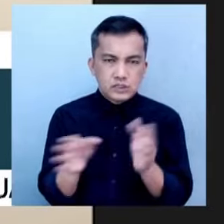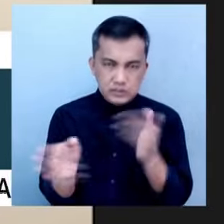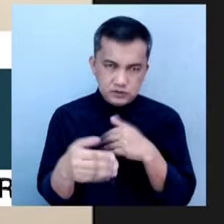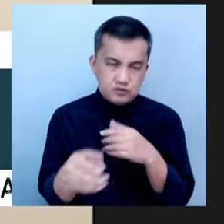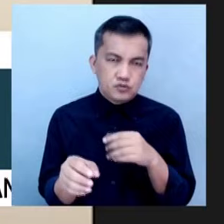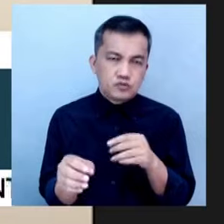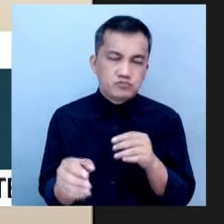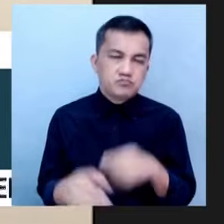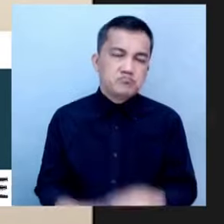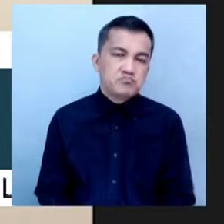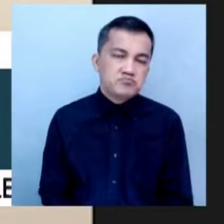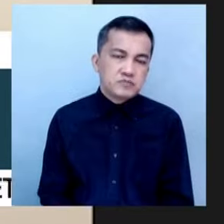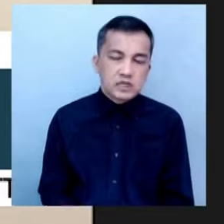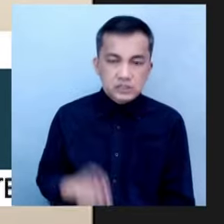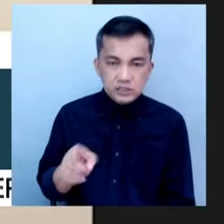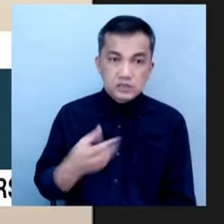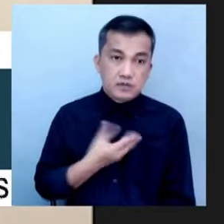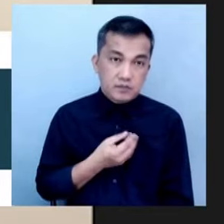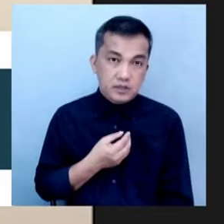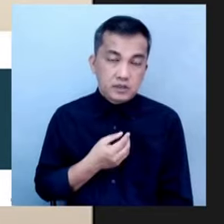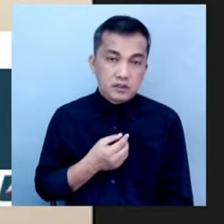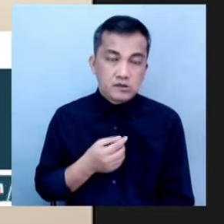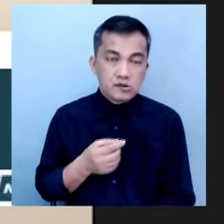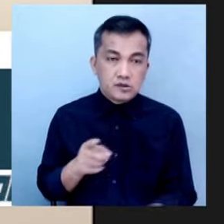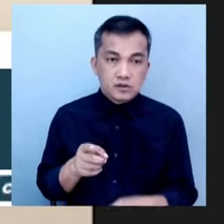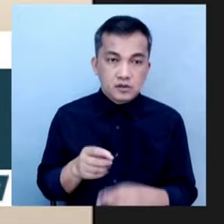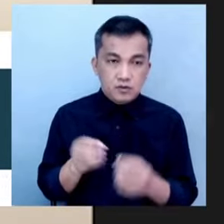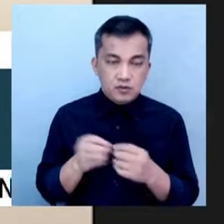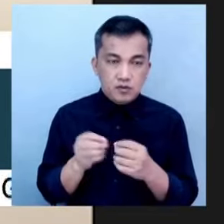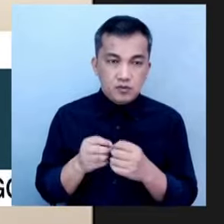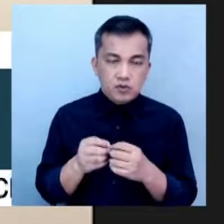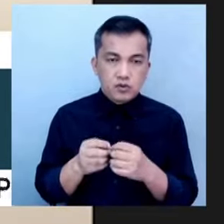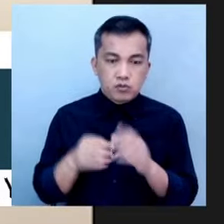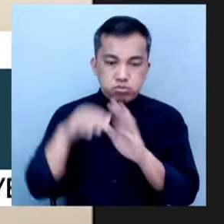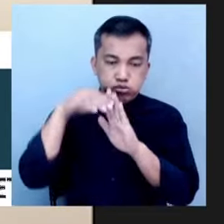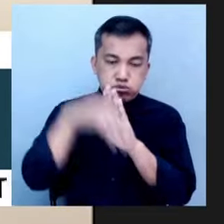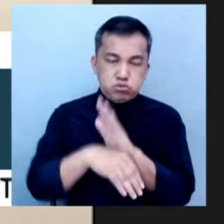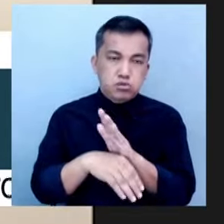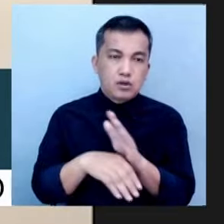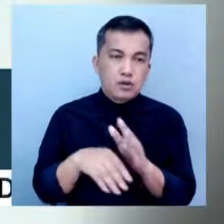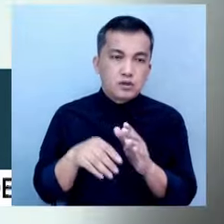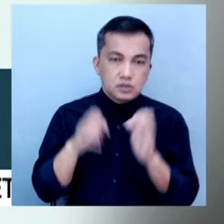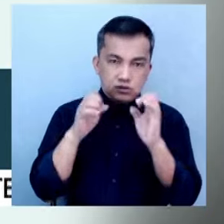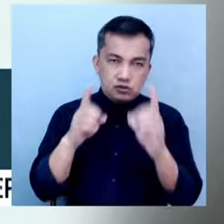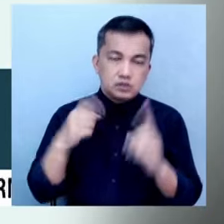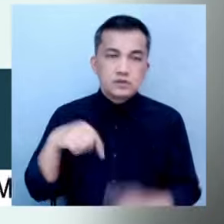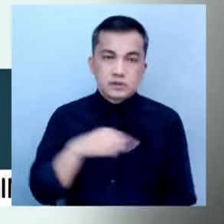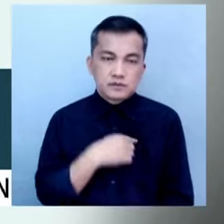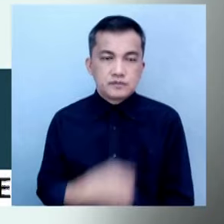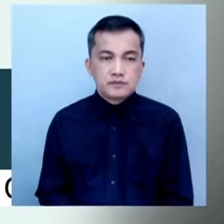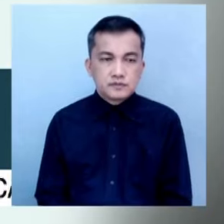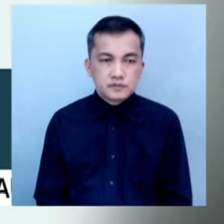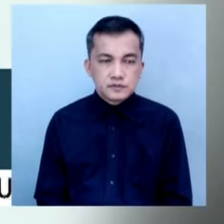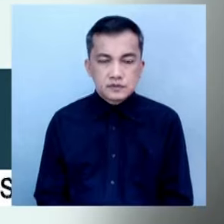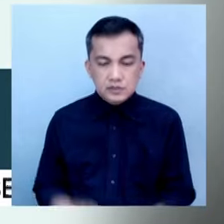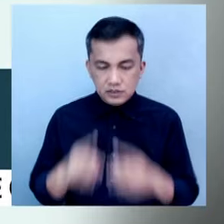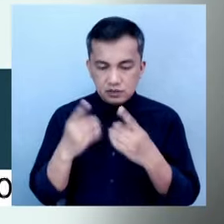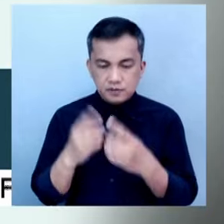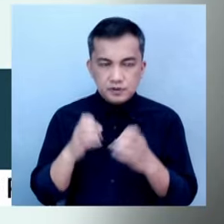classroom. At yan yung isang pangamba namin na lalo magde-deteriorate yung kalagayan ng edukasyon natin. DepEd says there